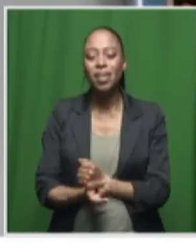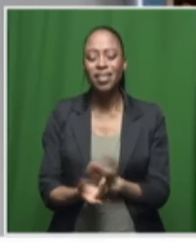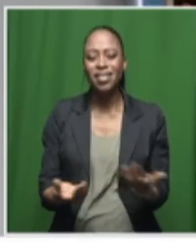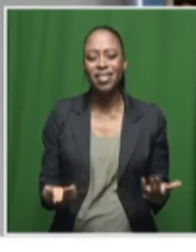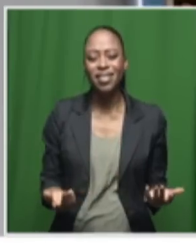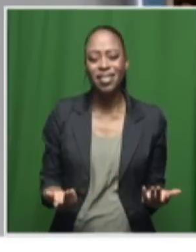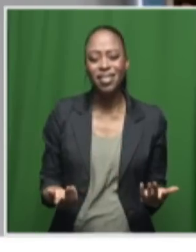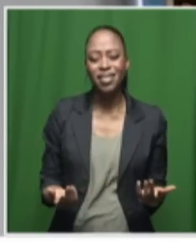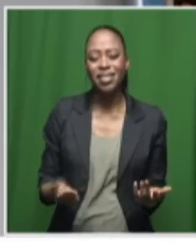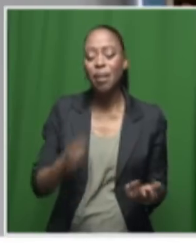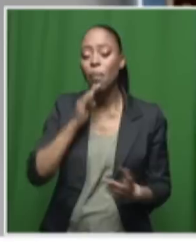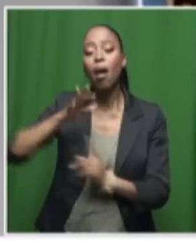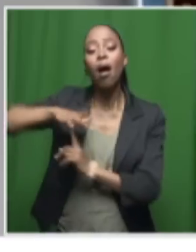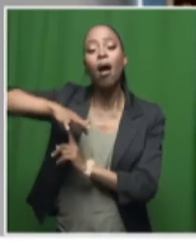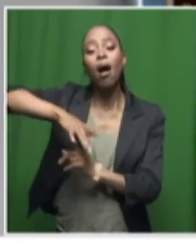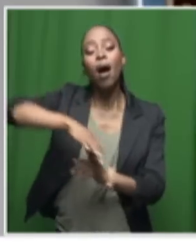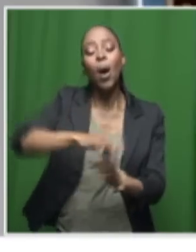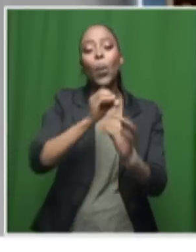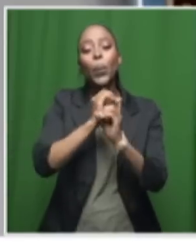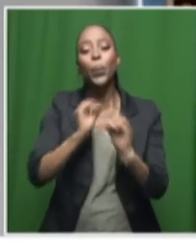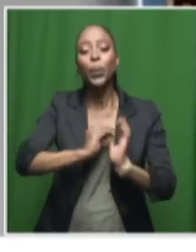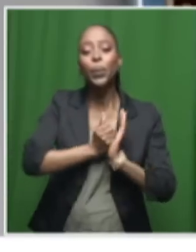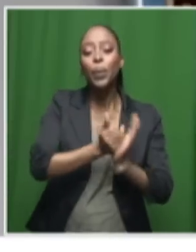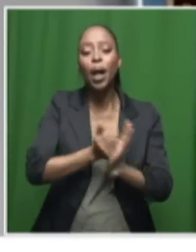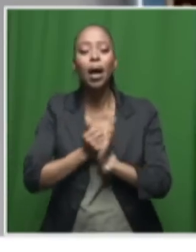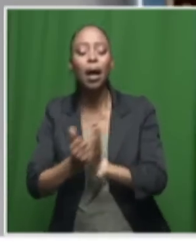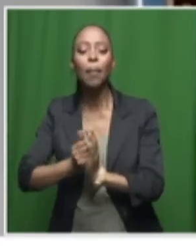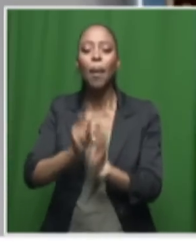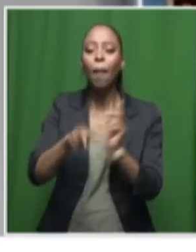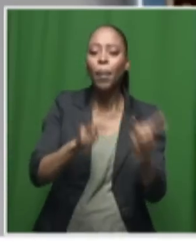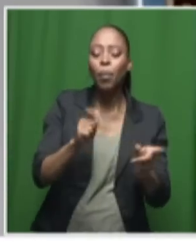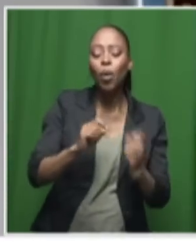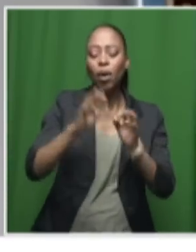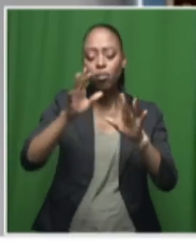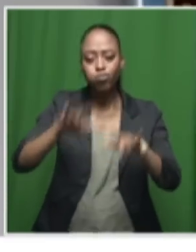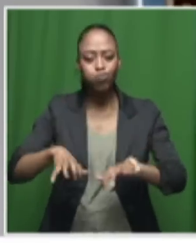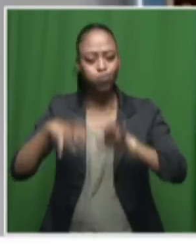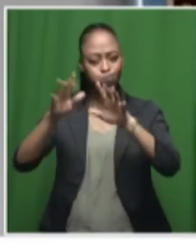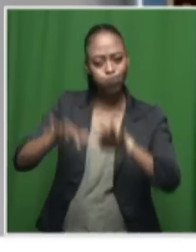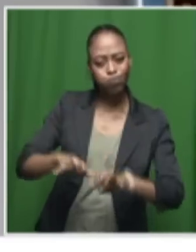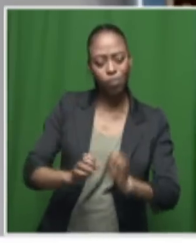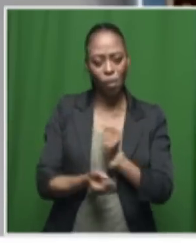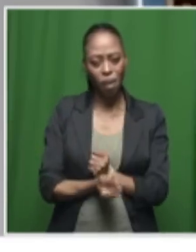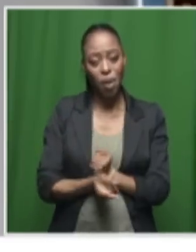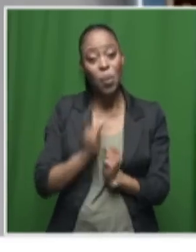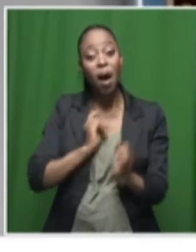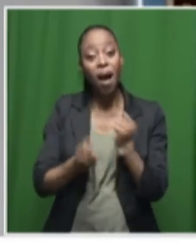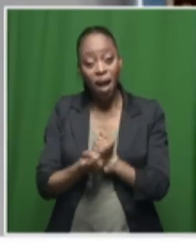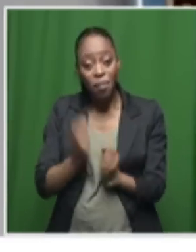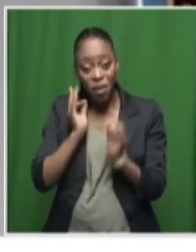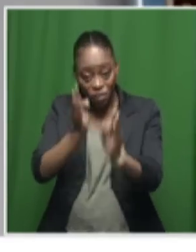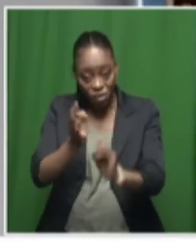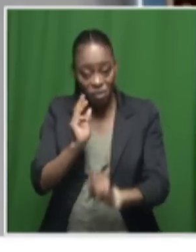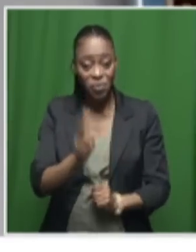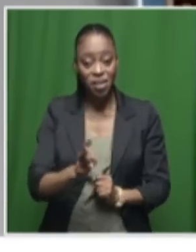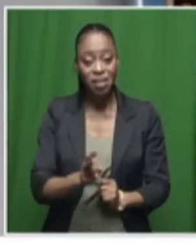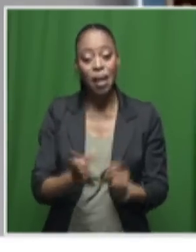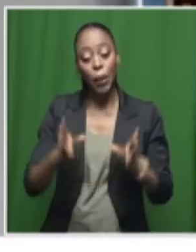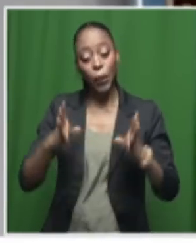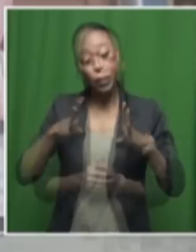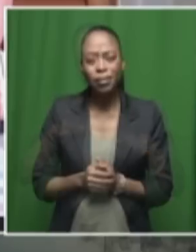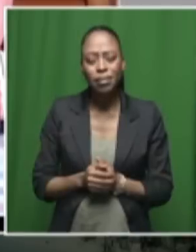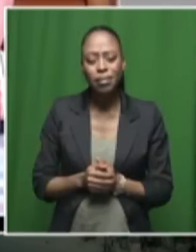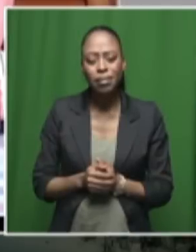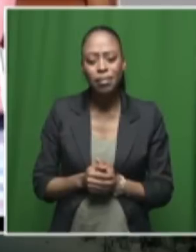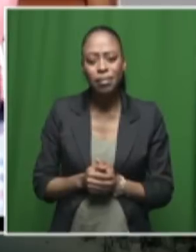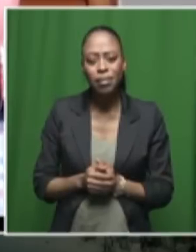we won't have any helicopters to assist people if the new flood happens, because it is going to happen again. Yeah. We have to plan ahead, and we simply